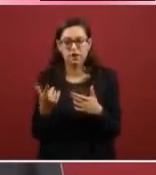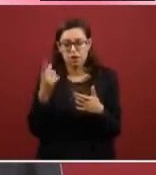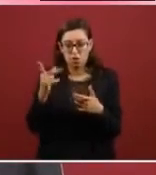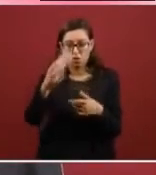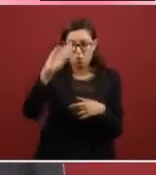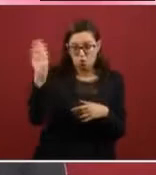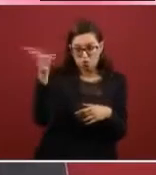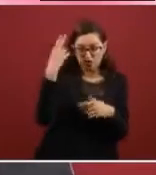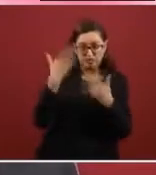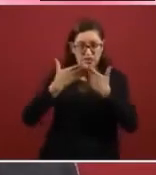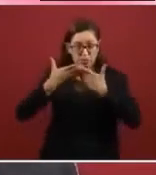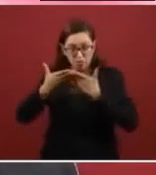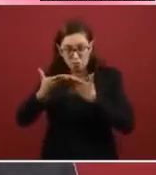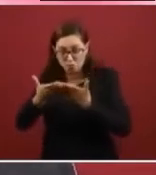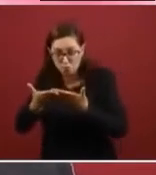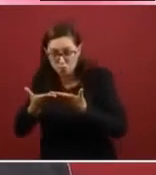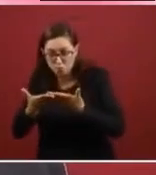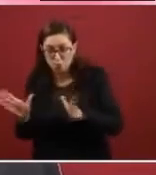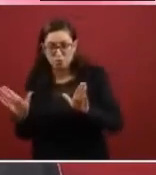influx of students